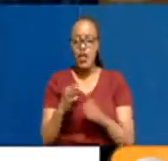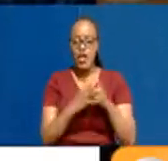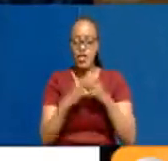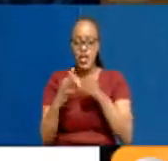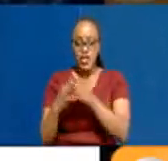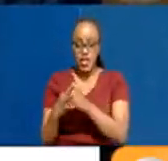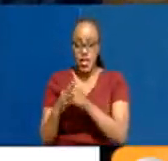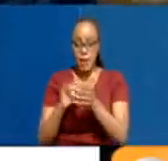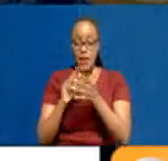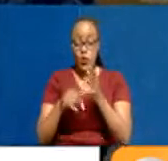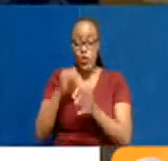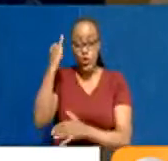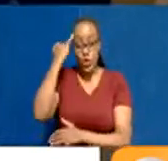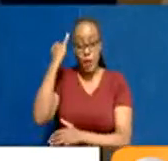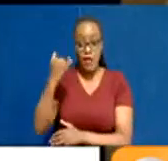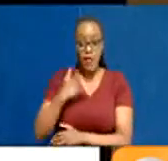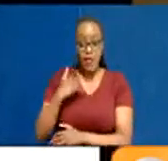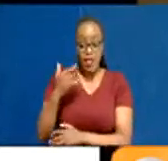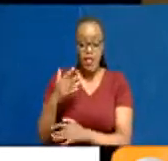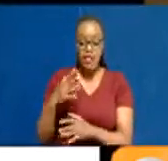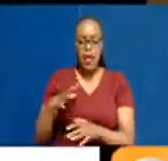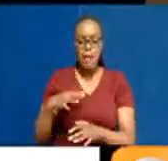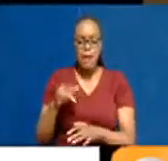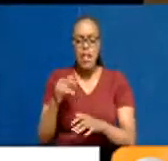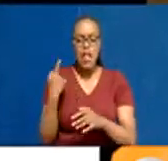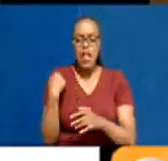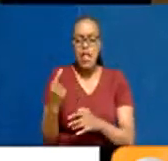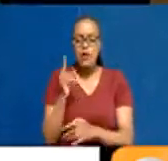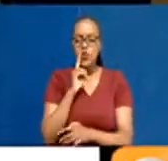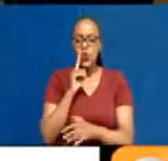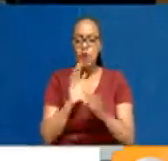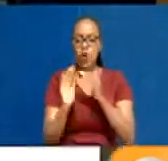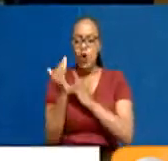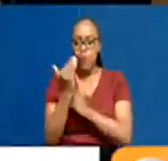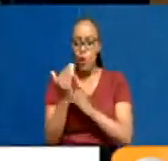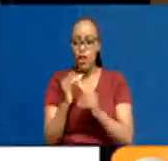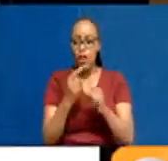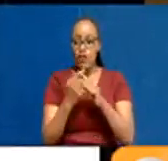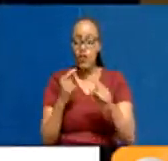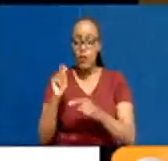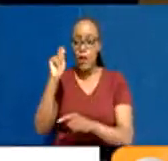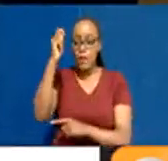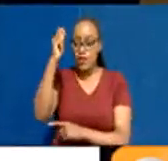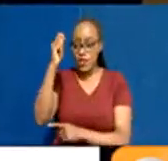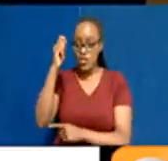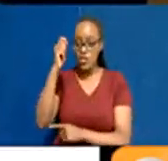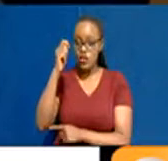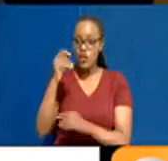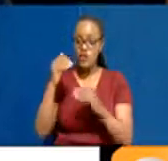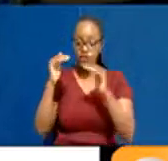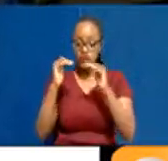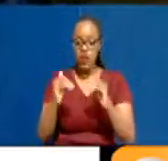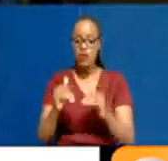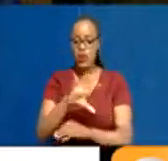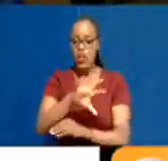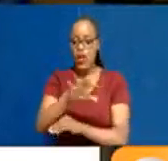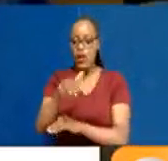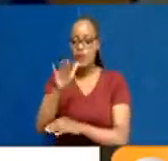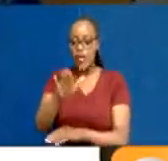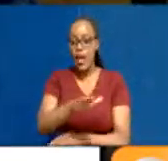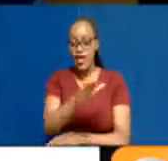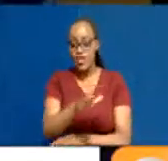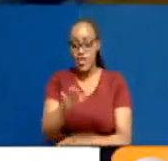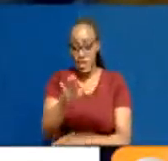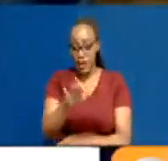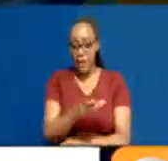172,088. So you can imagine the scramble for these numbers tomorrow morning, right from the presidential election up to the county assembly positions